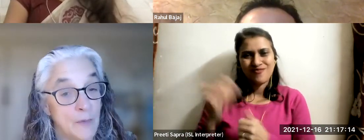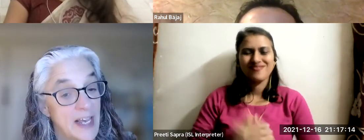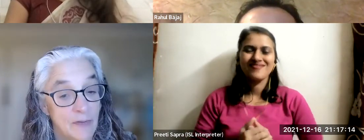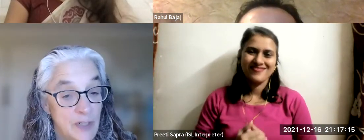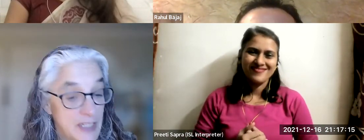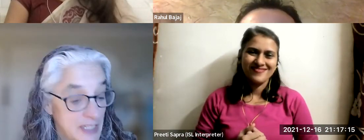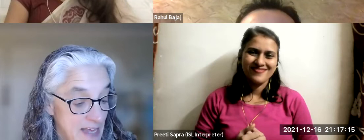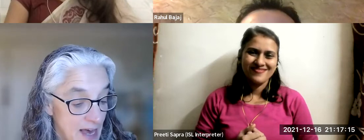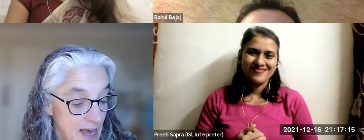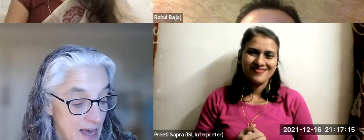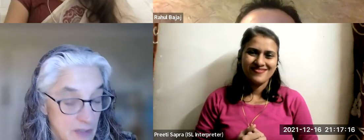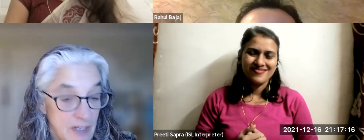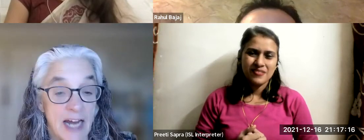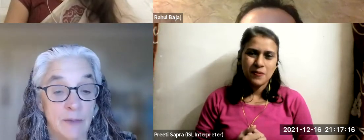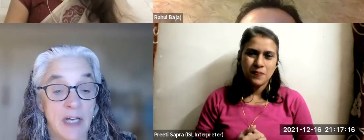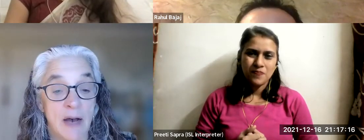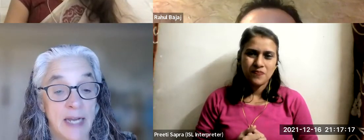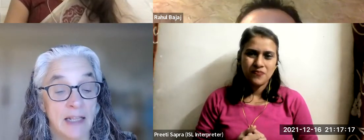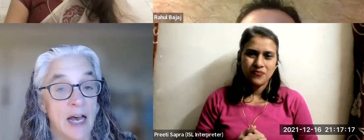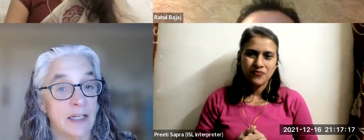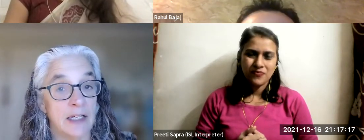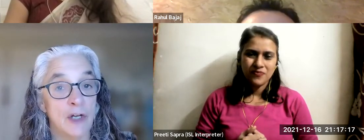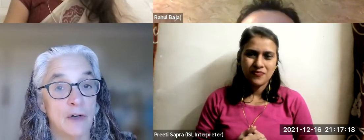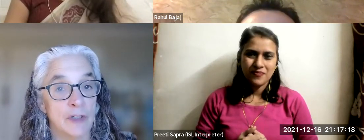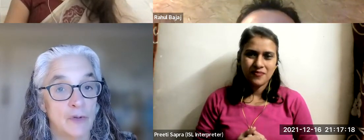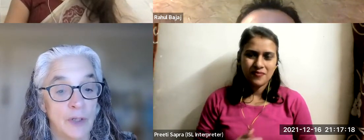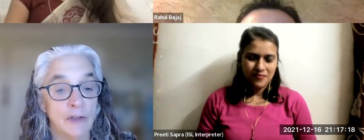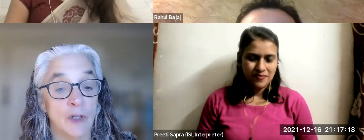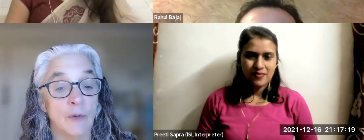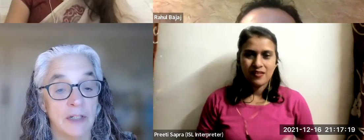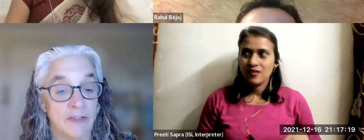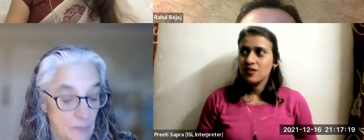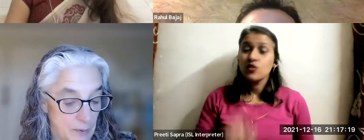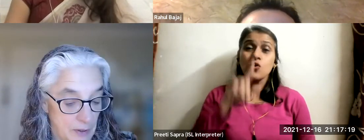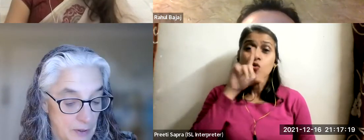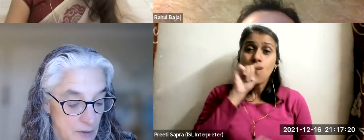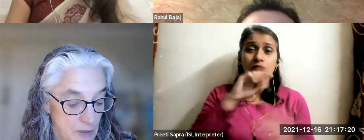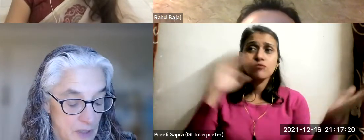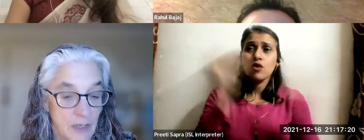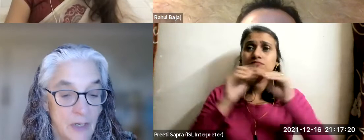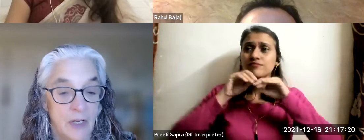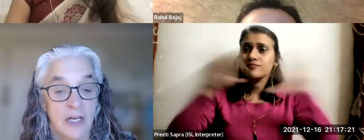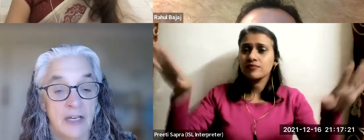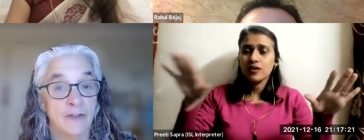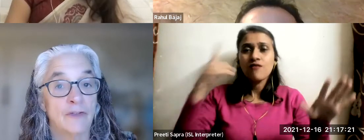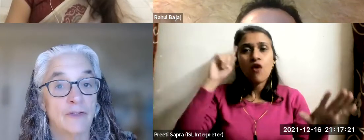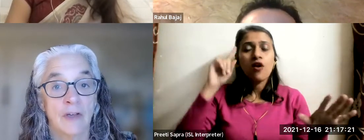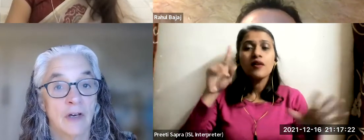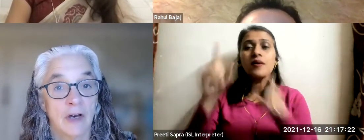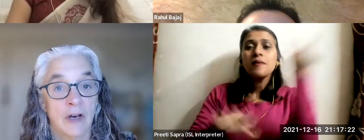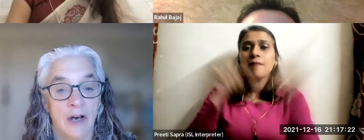Oh, yes. We didn't say that when you said, how do you become an ally? You know, the Twitter global accessibility community